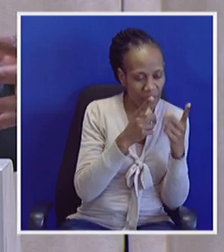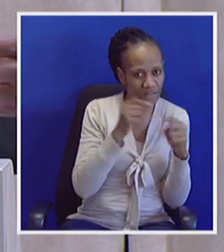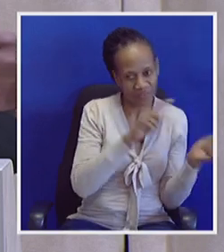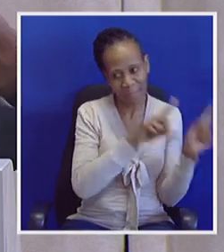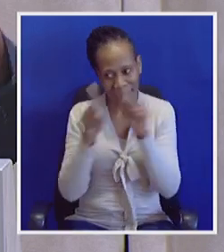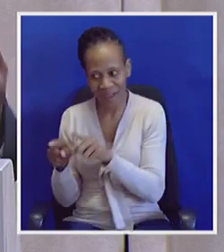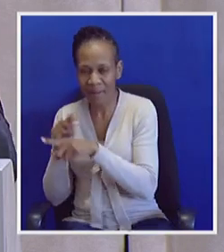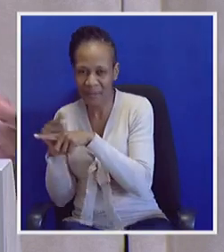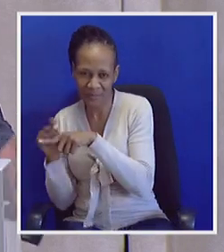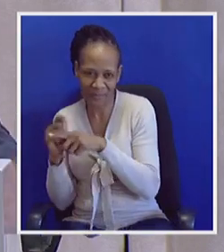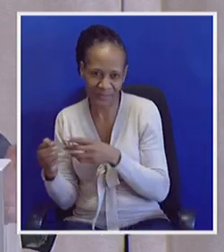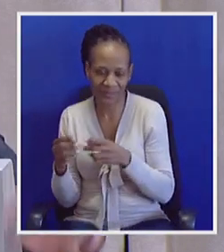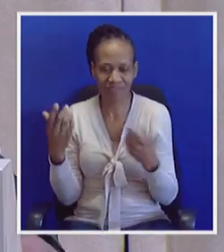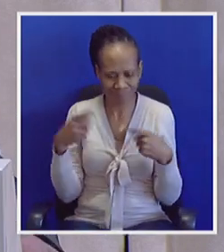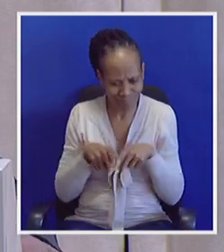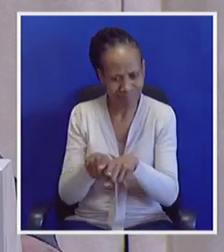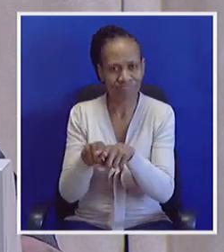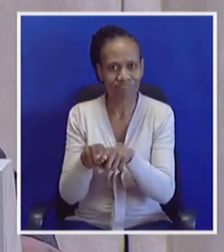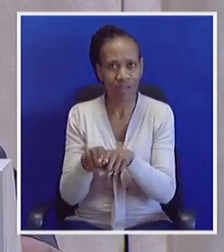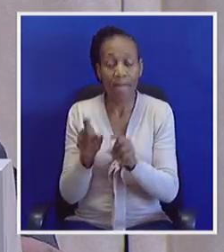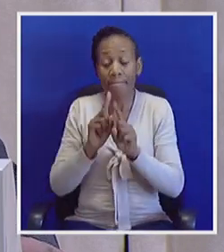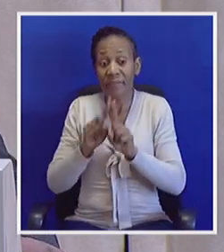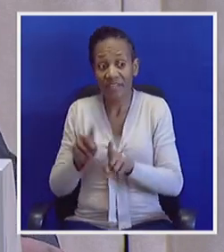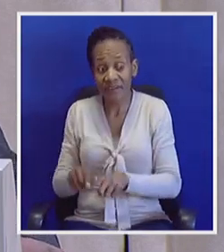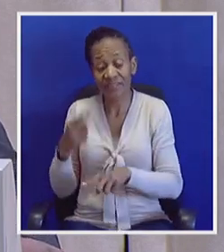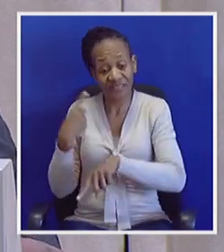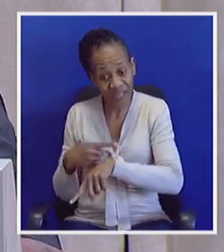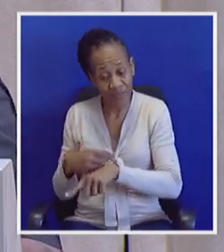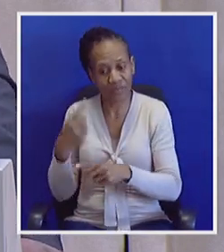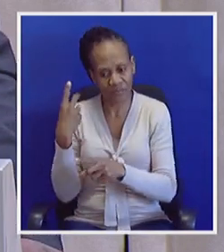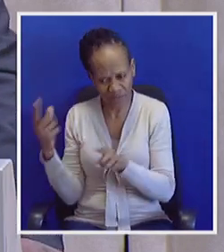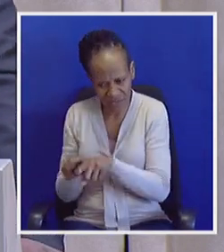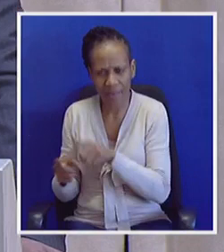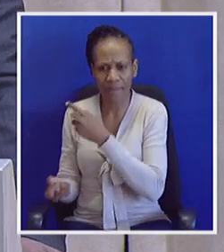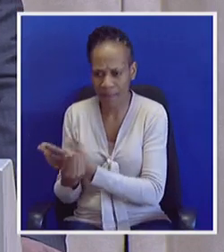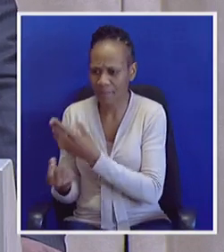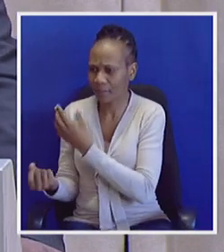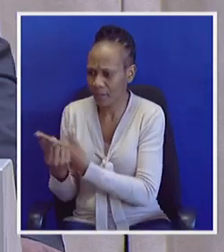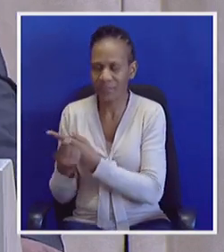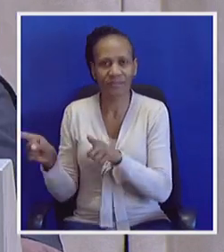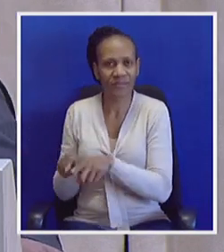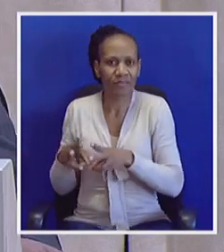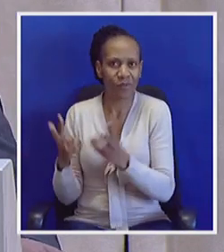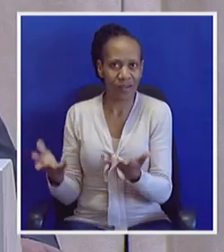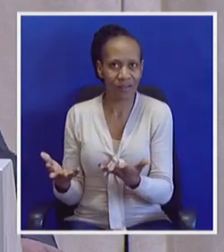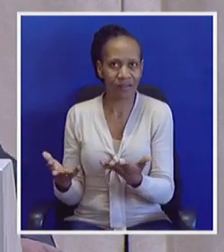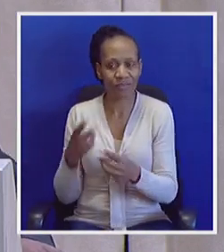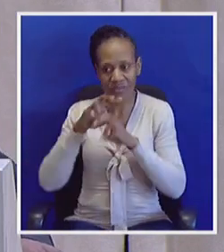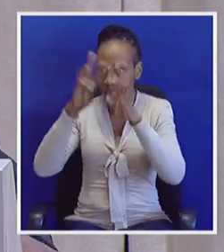time. And in many ways, that is how Germany has been a real industrial giant in the